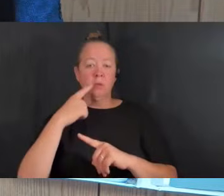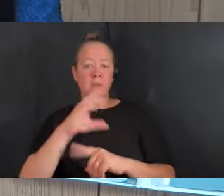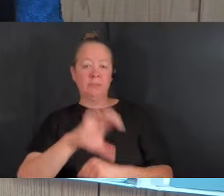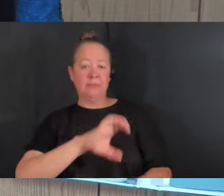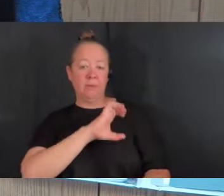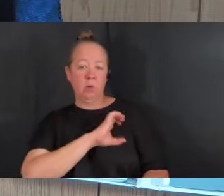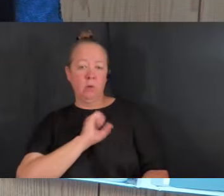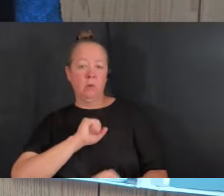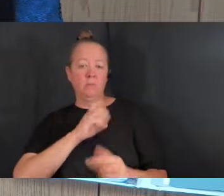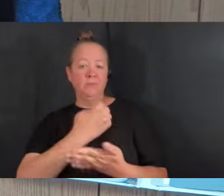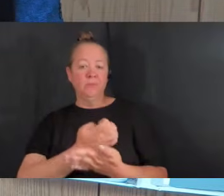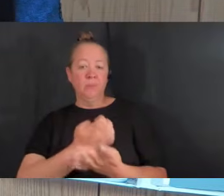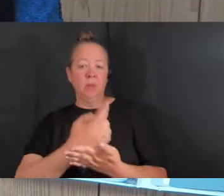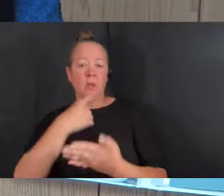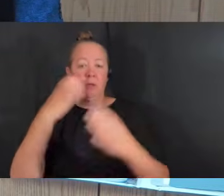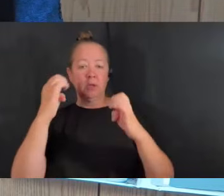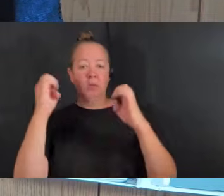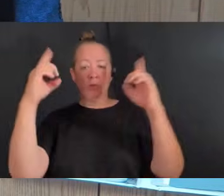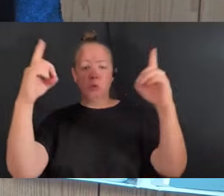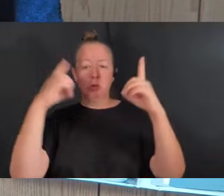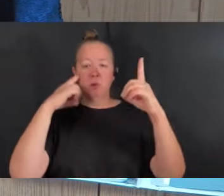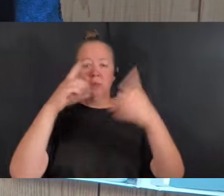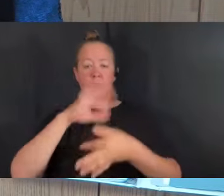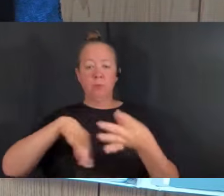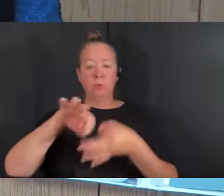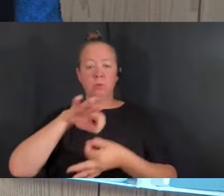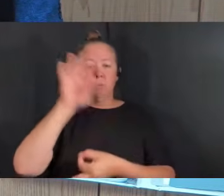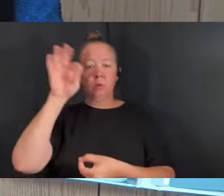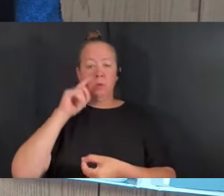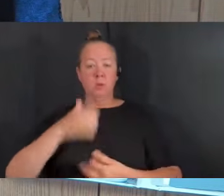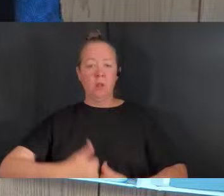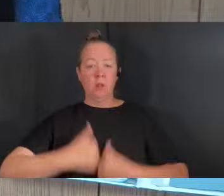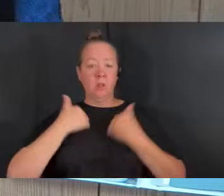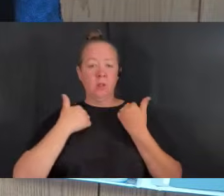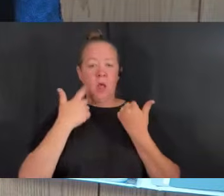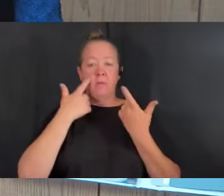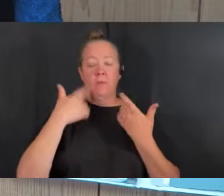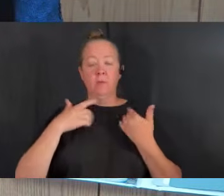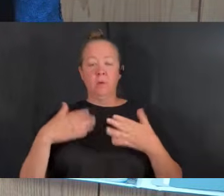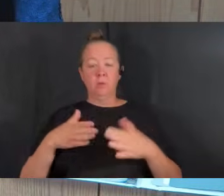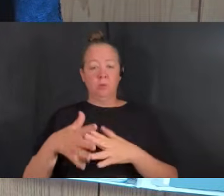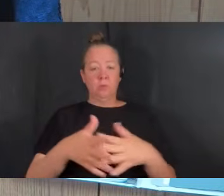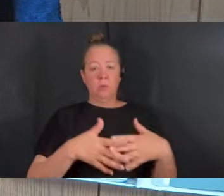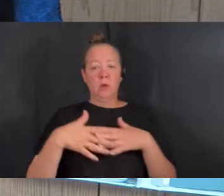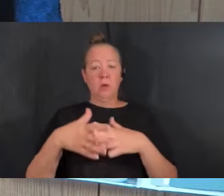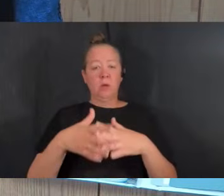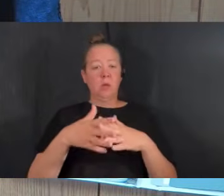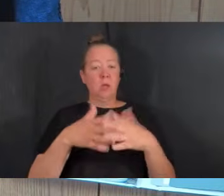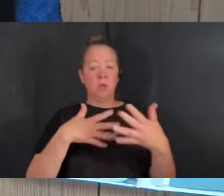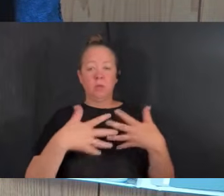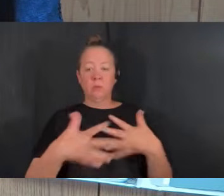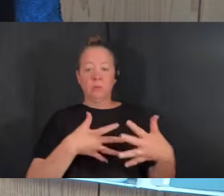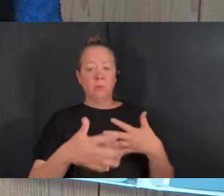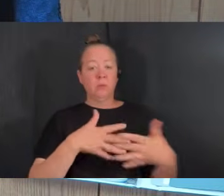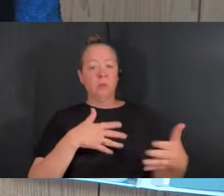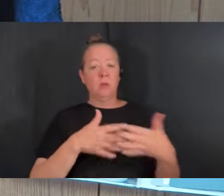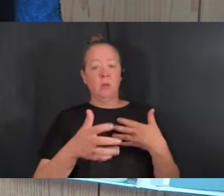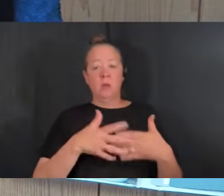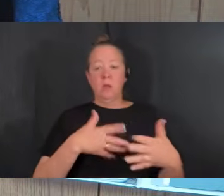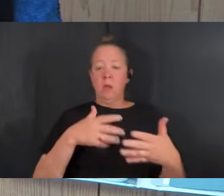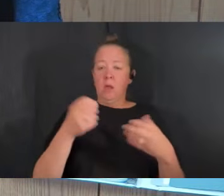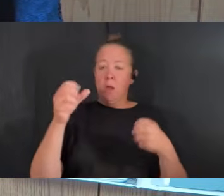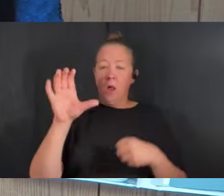life of our communities and our nation, despite centuries of slavery, segregation, discrimination,